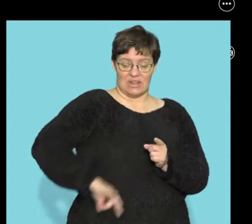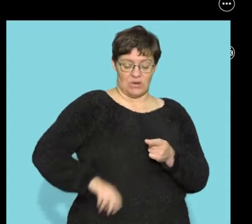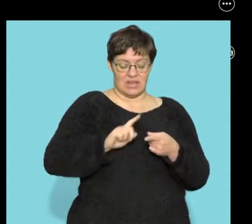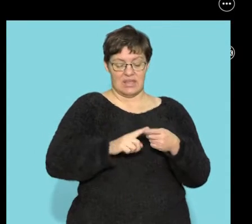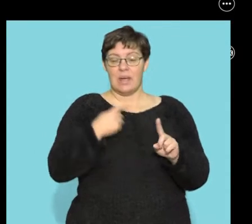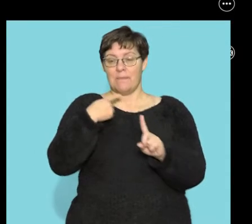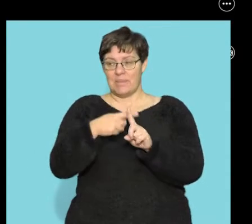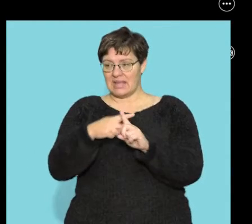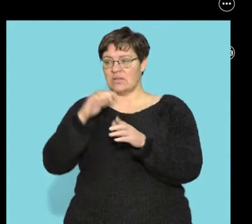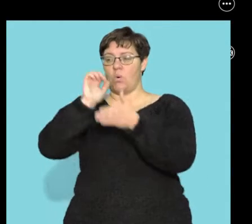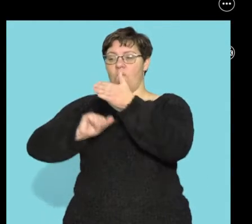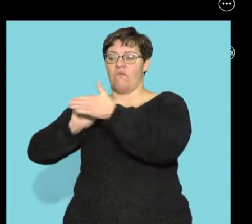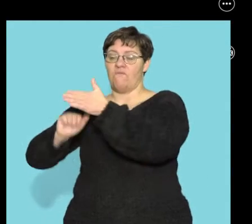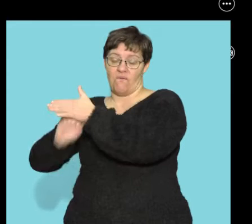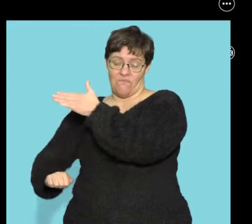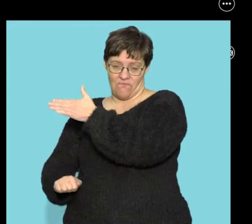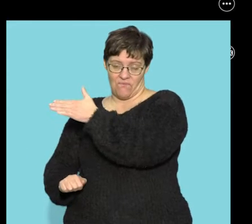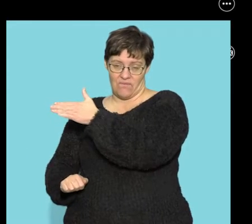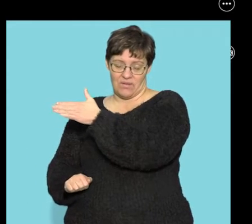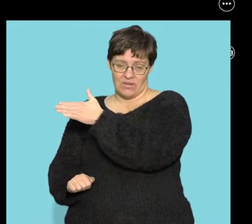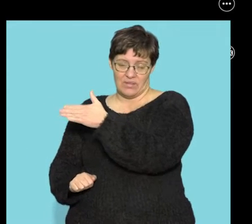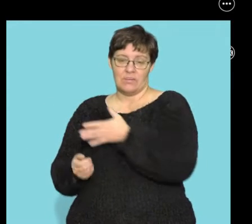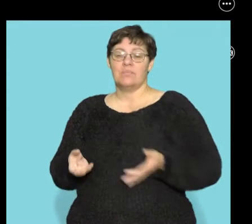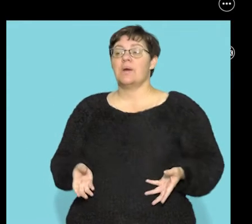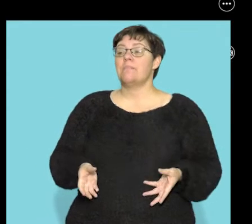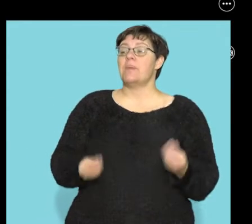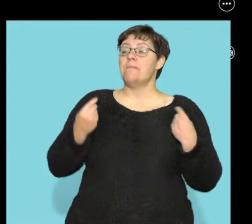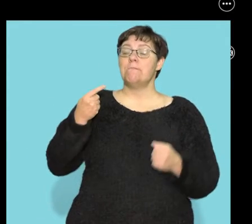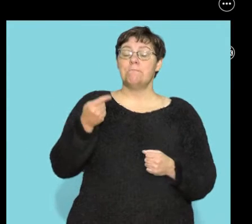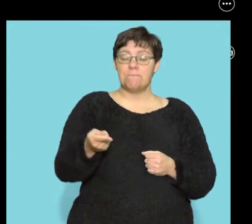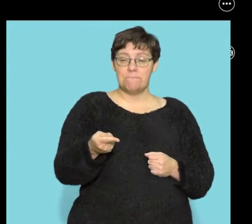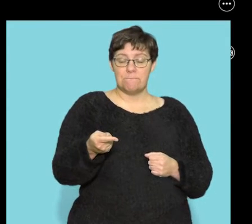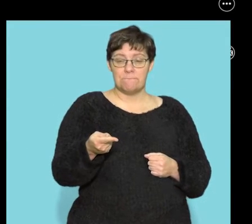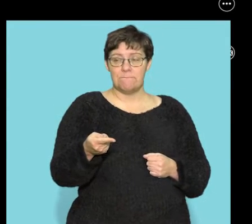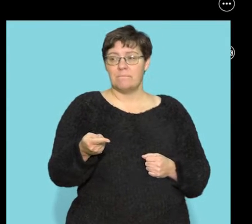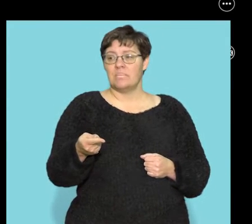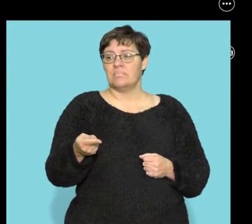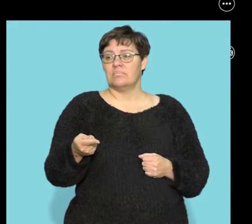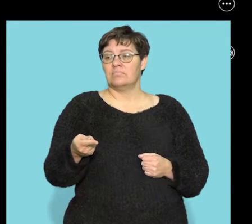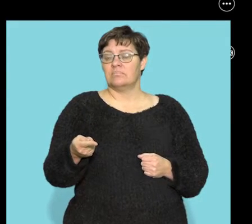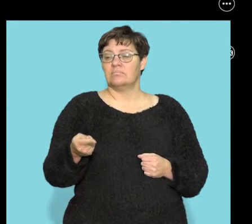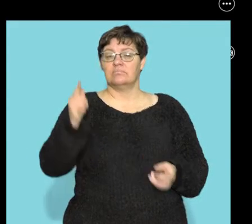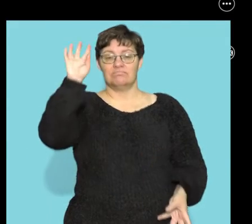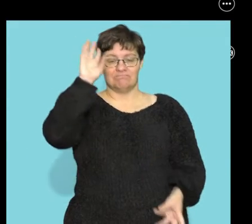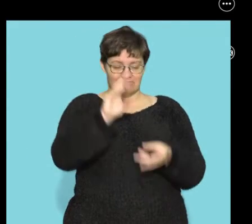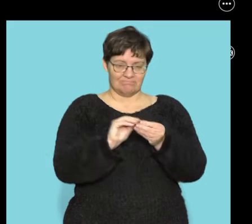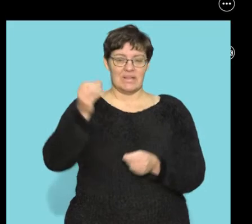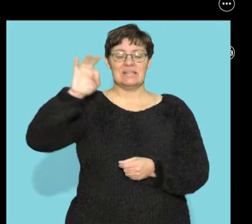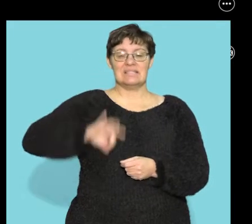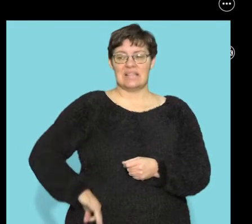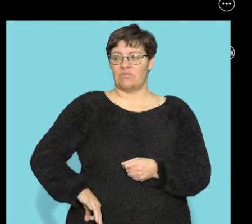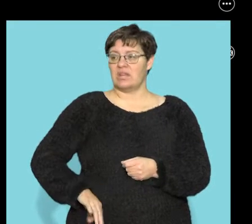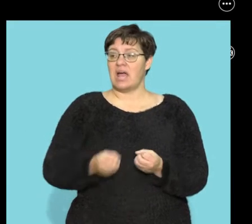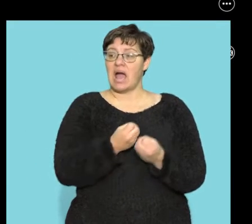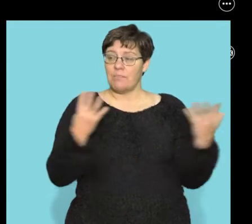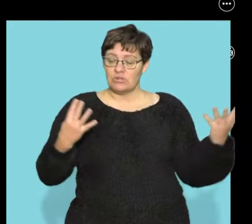salary plus my deductions to give me what we want here as our total salaries